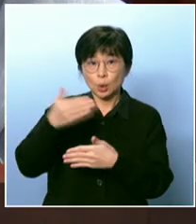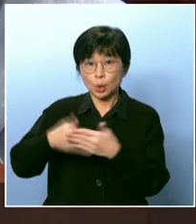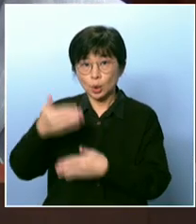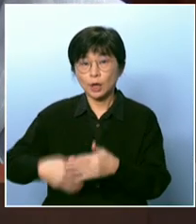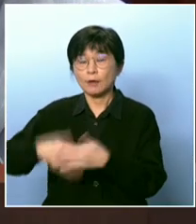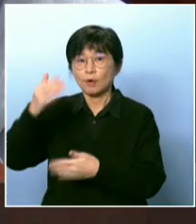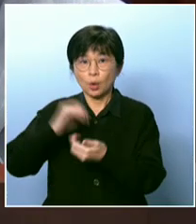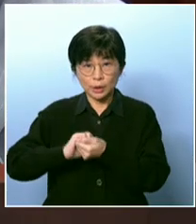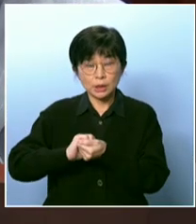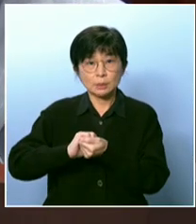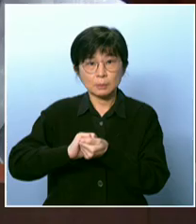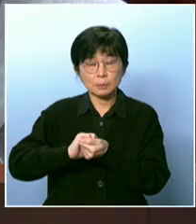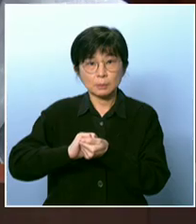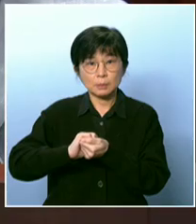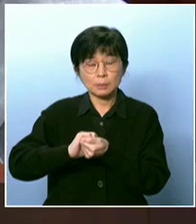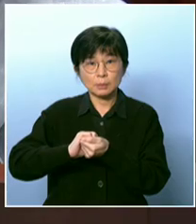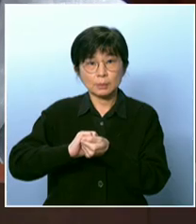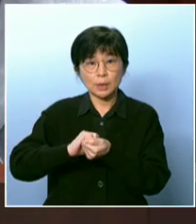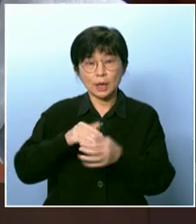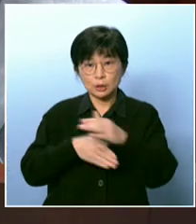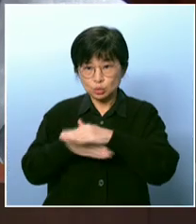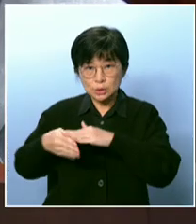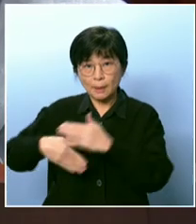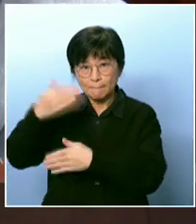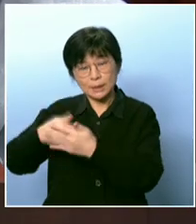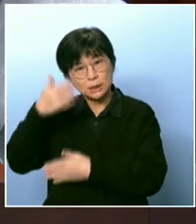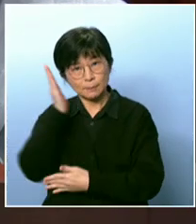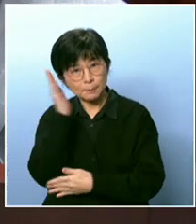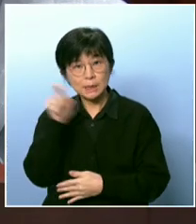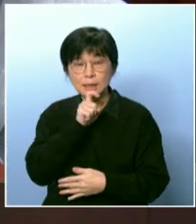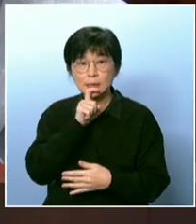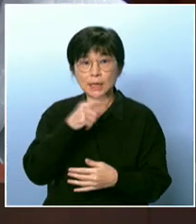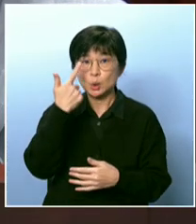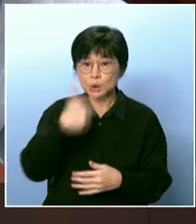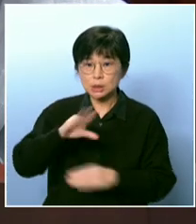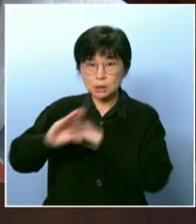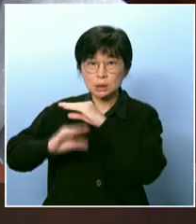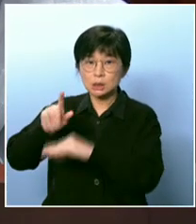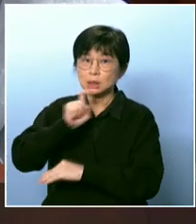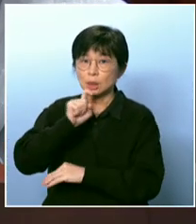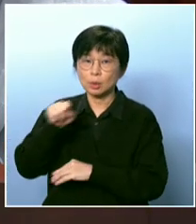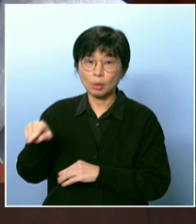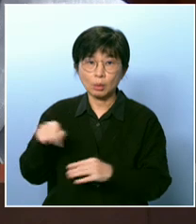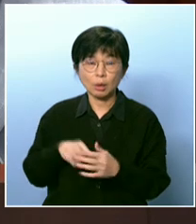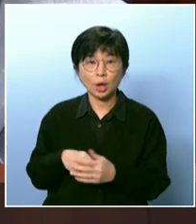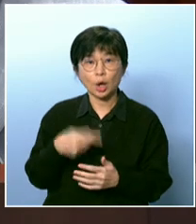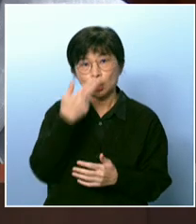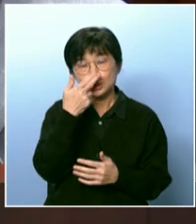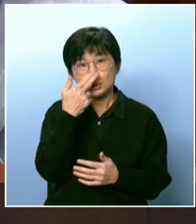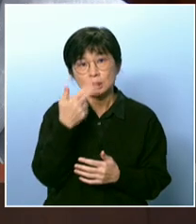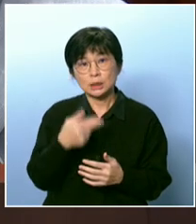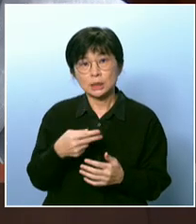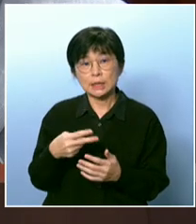something. Close to this side, we have public housing developments as well as other residential